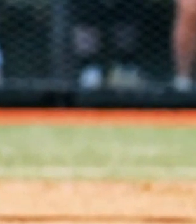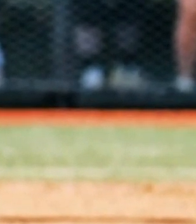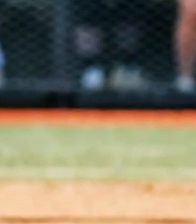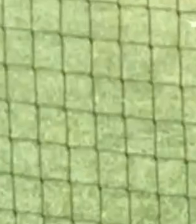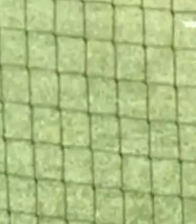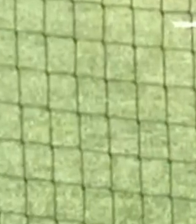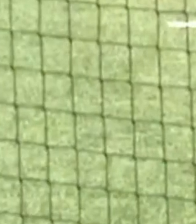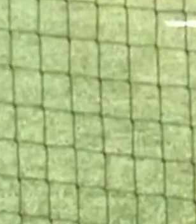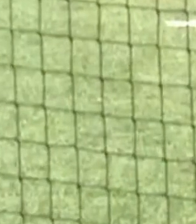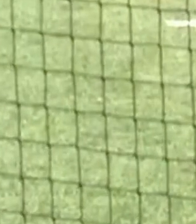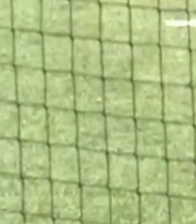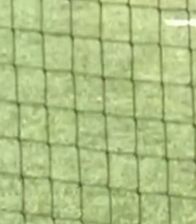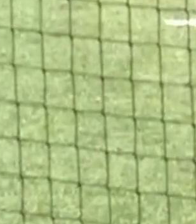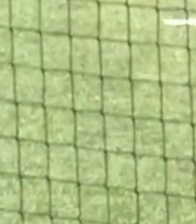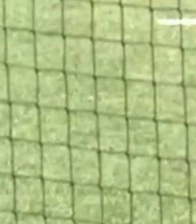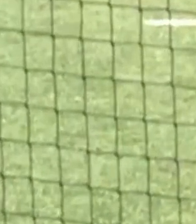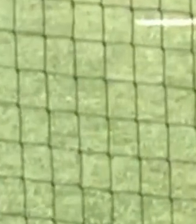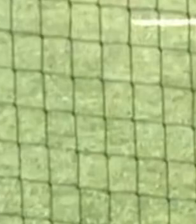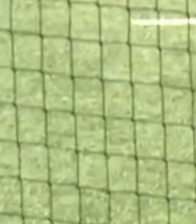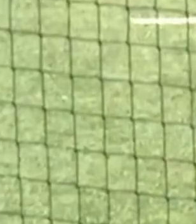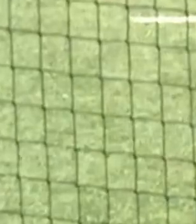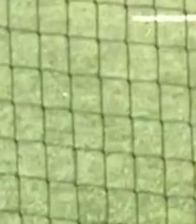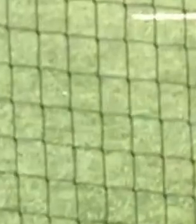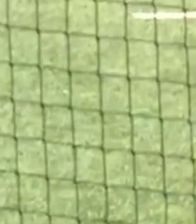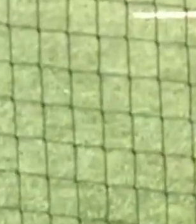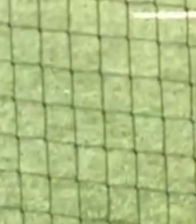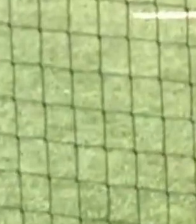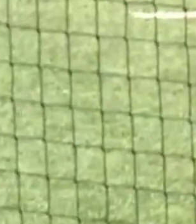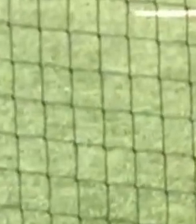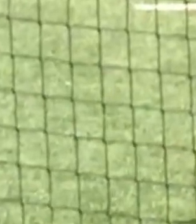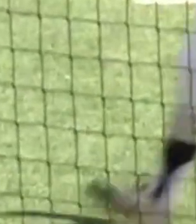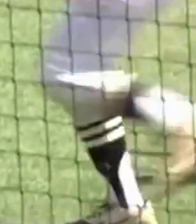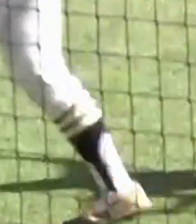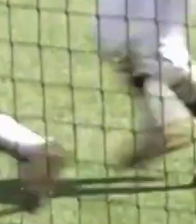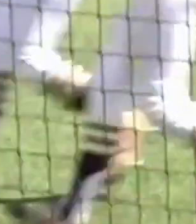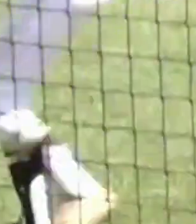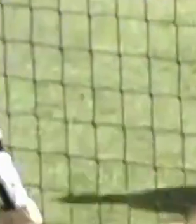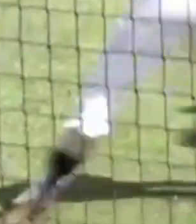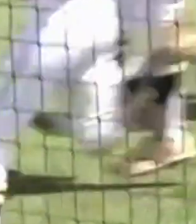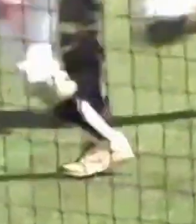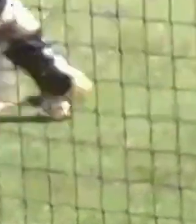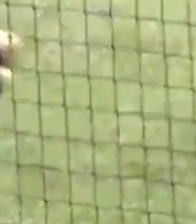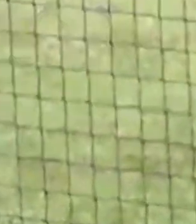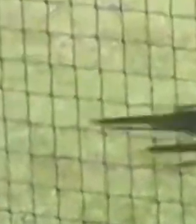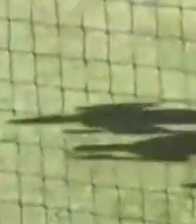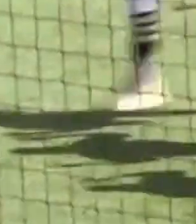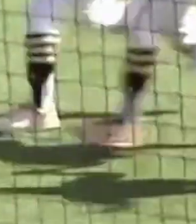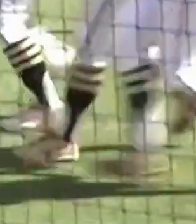Champions.